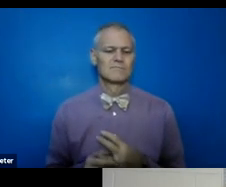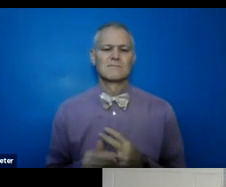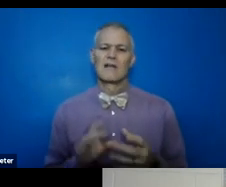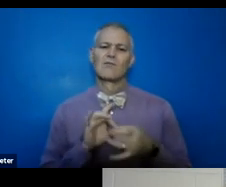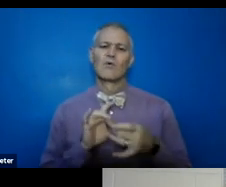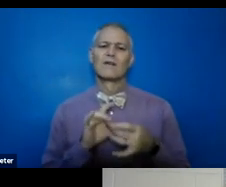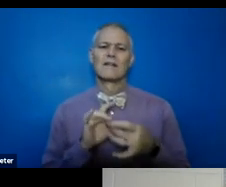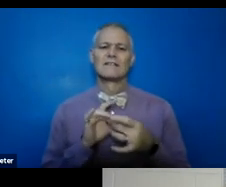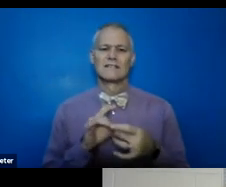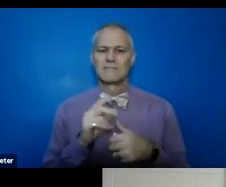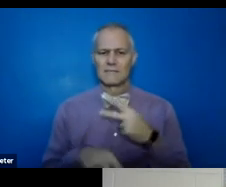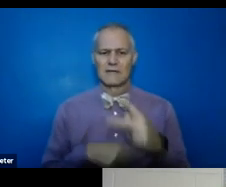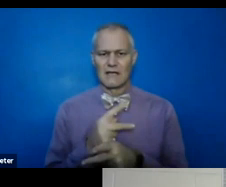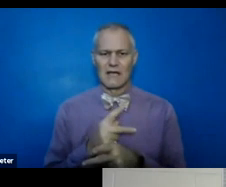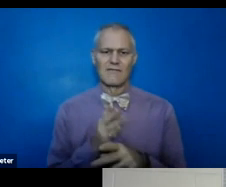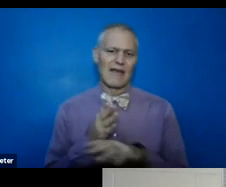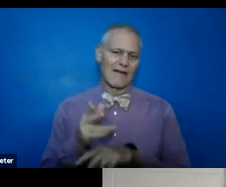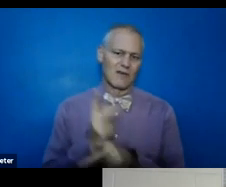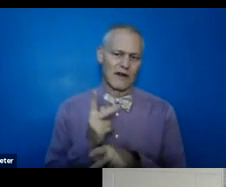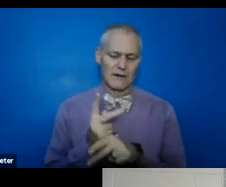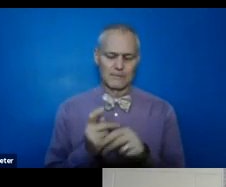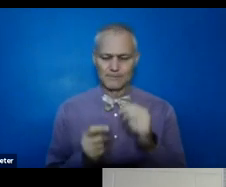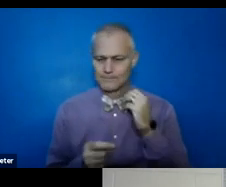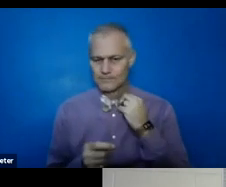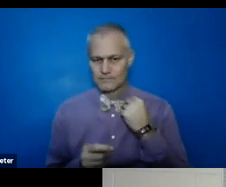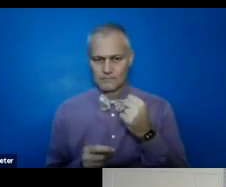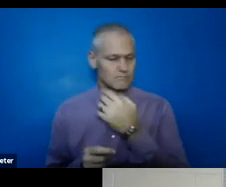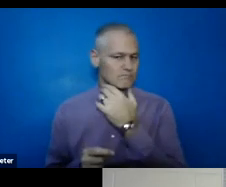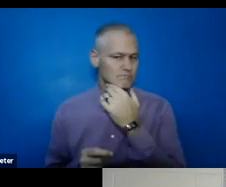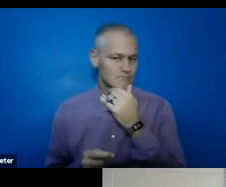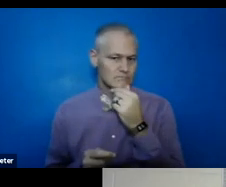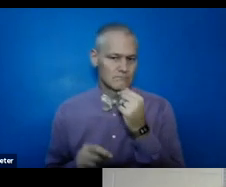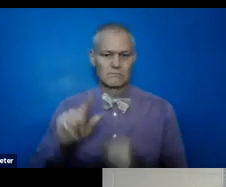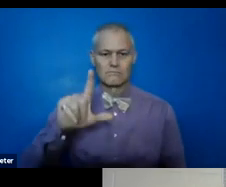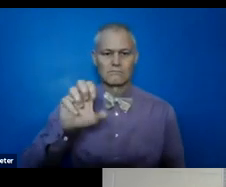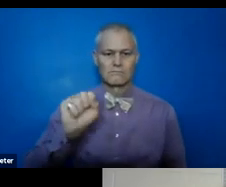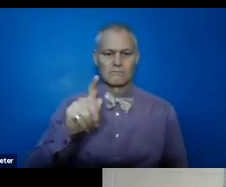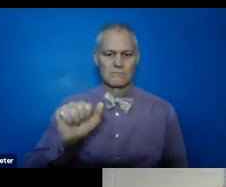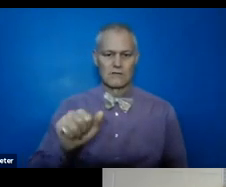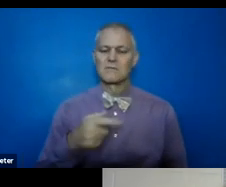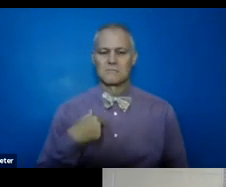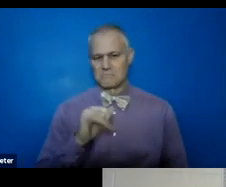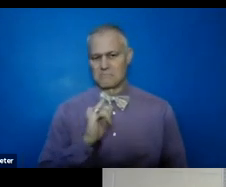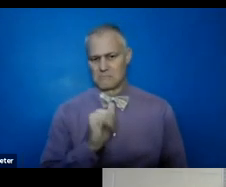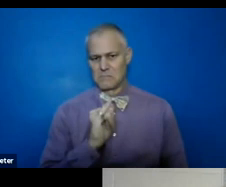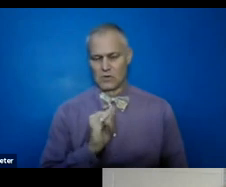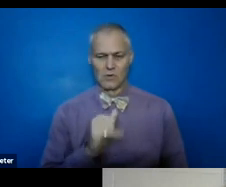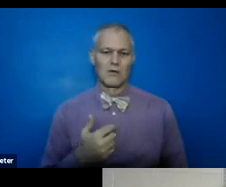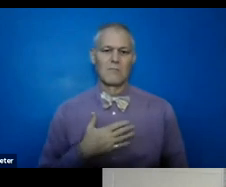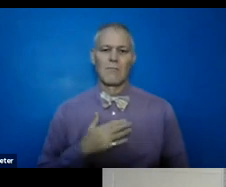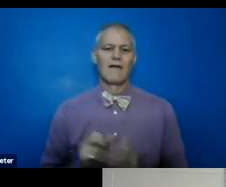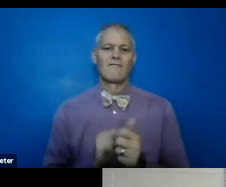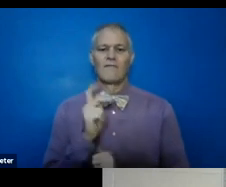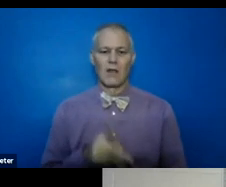relationship kind of aftercare model. Yeah. I think that's my approach as well. My follow-up is